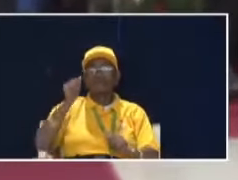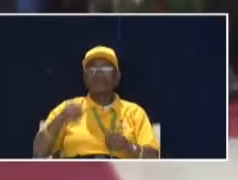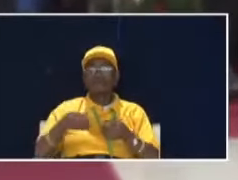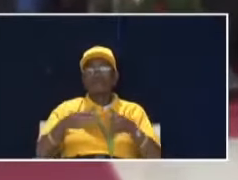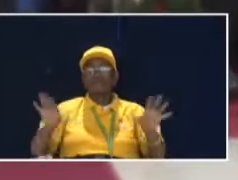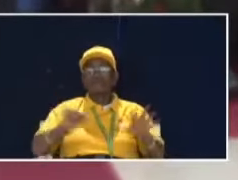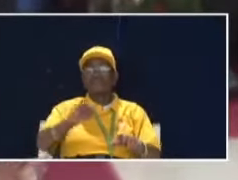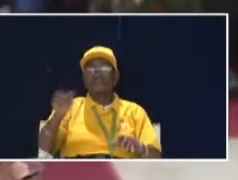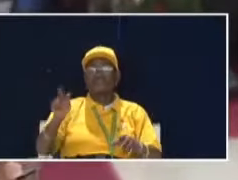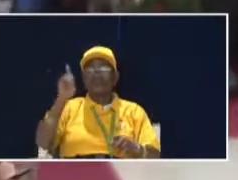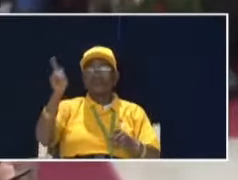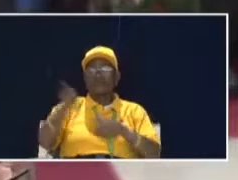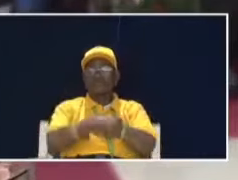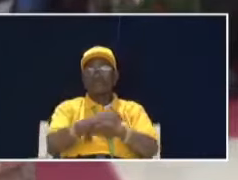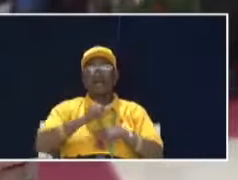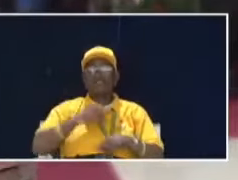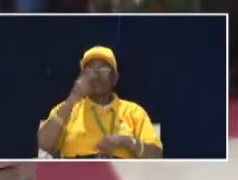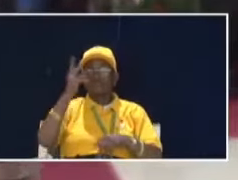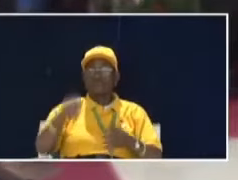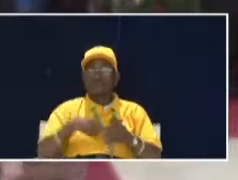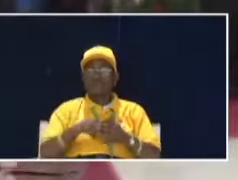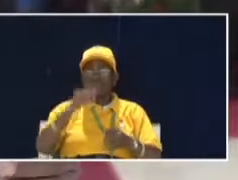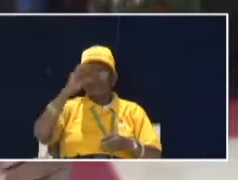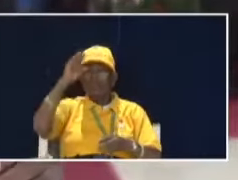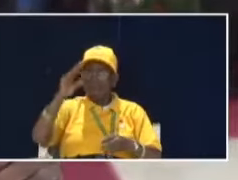saw this man.